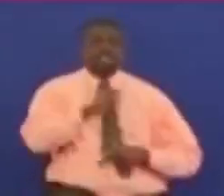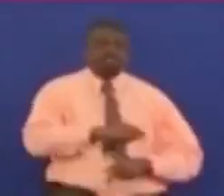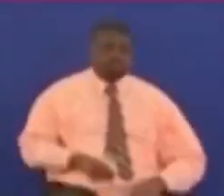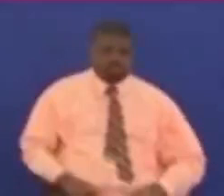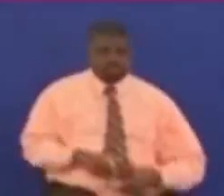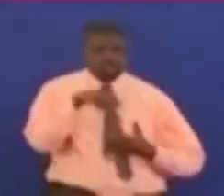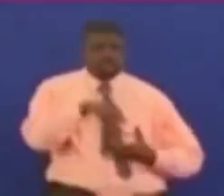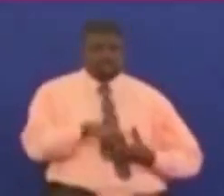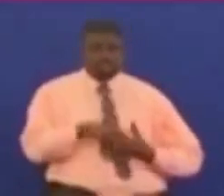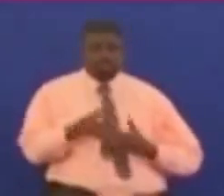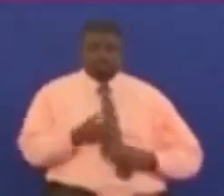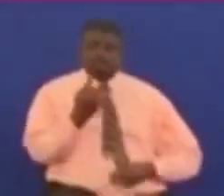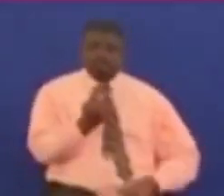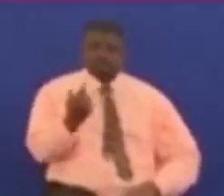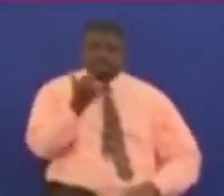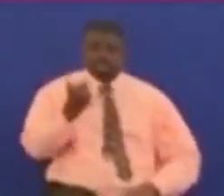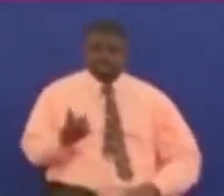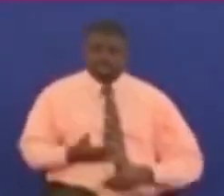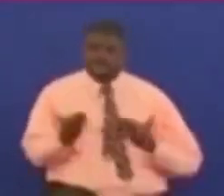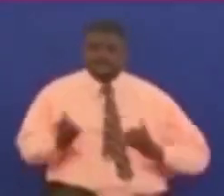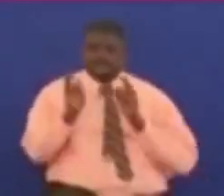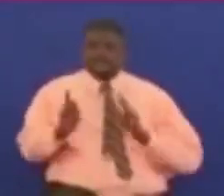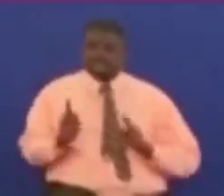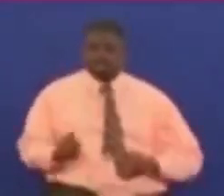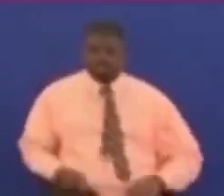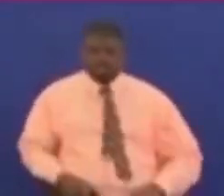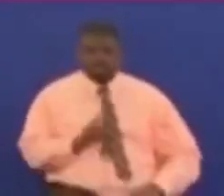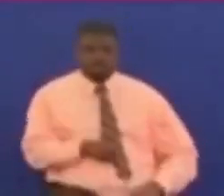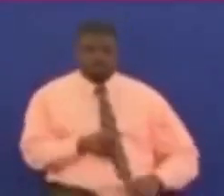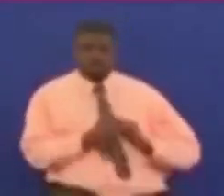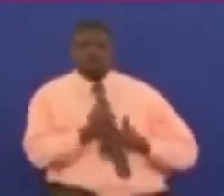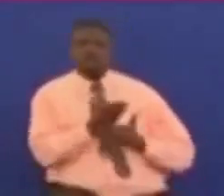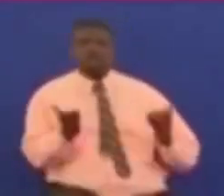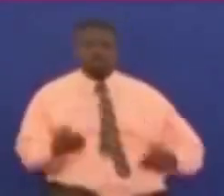will stand up for Tanzania, even if the sky was to fall.